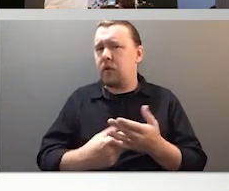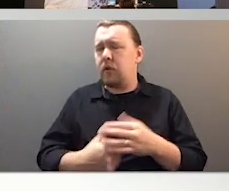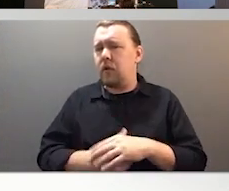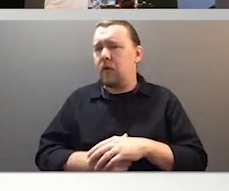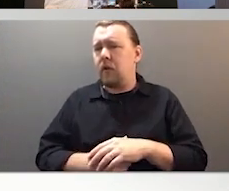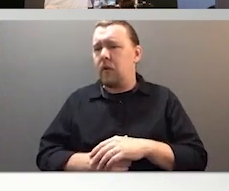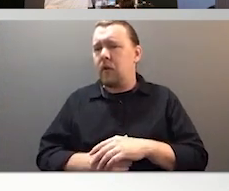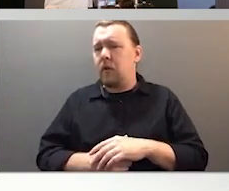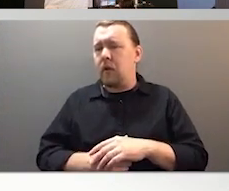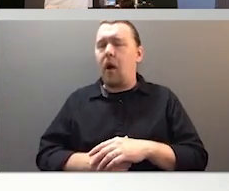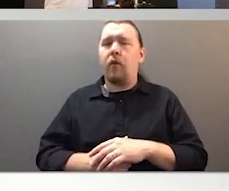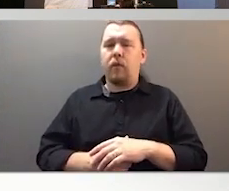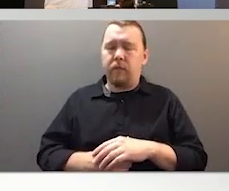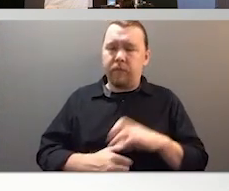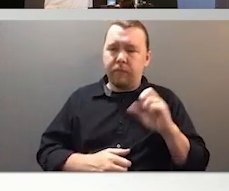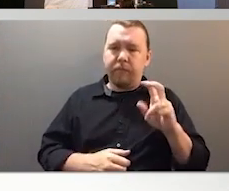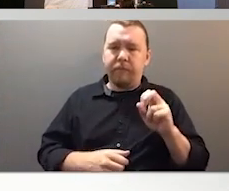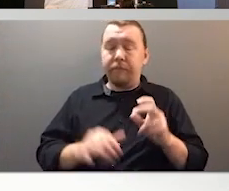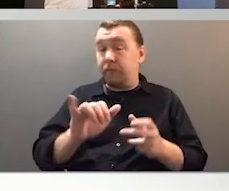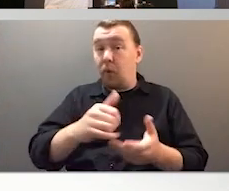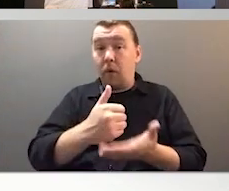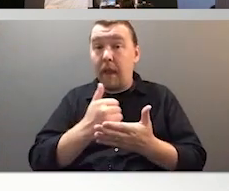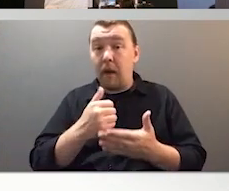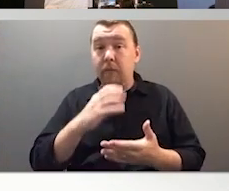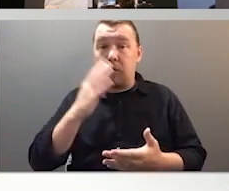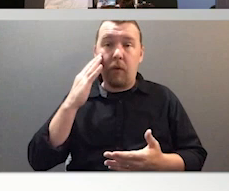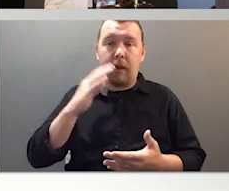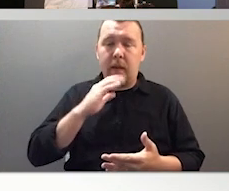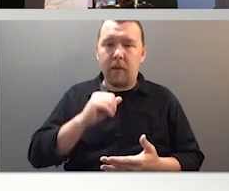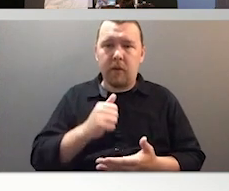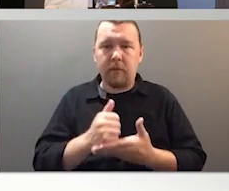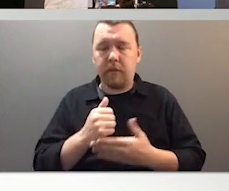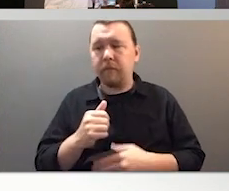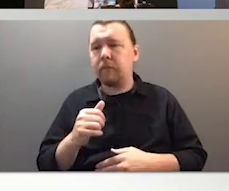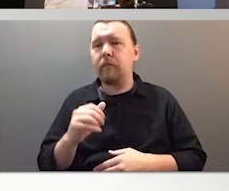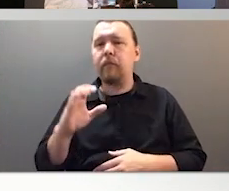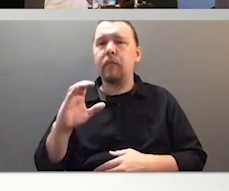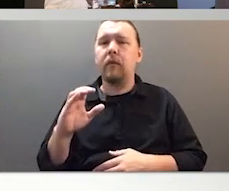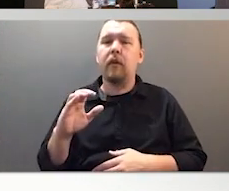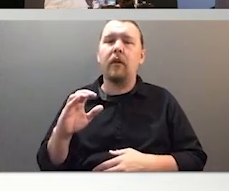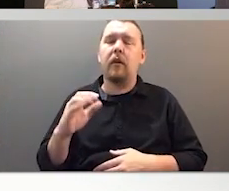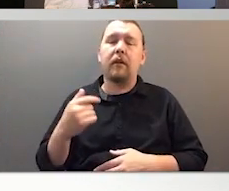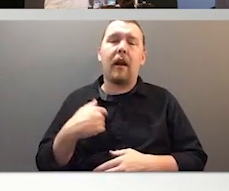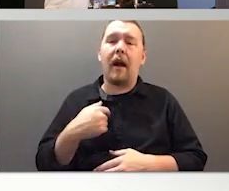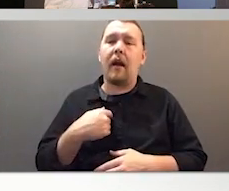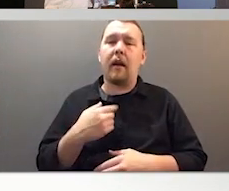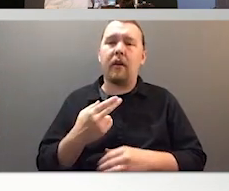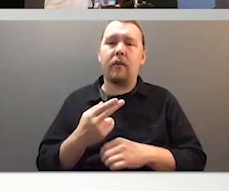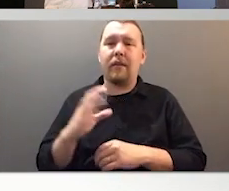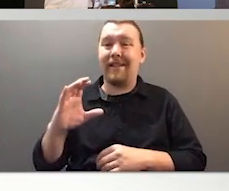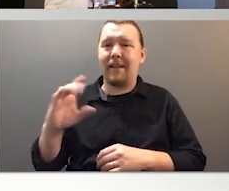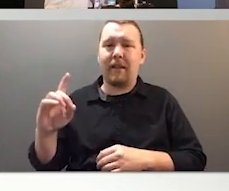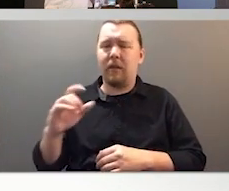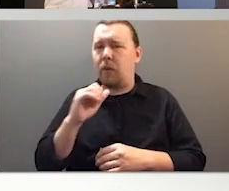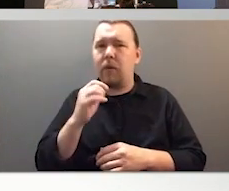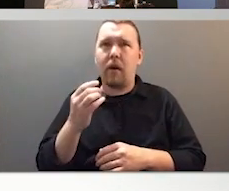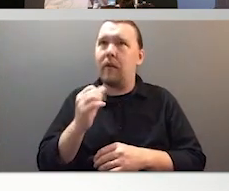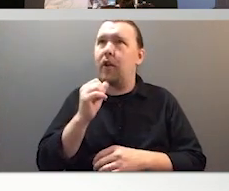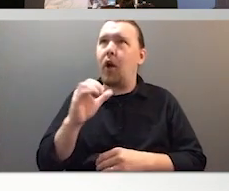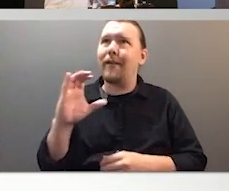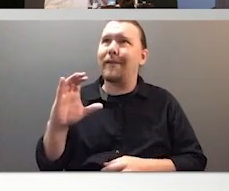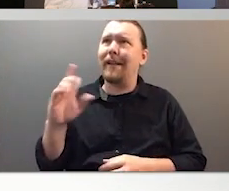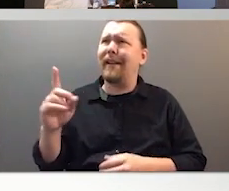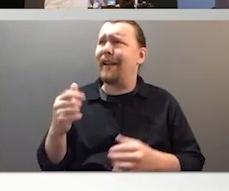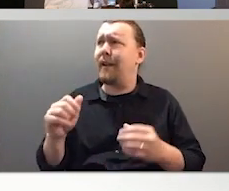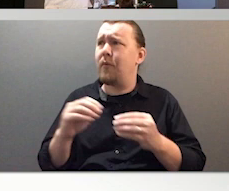Okay, no, that's helpful. So a CD I use a lot, they're not CDs anymore, but they're MP3s or whatever,